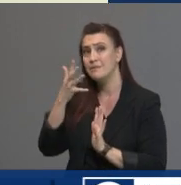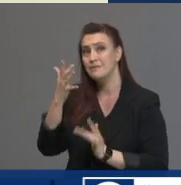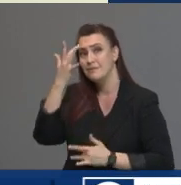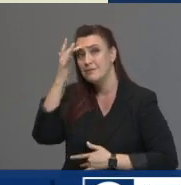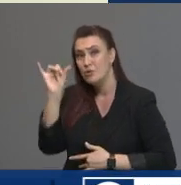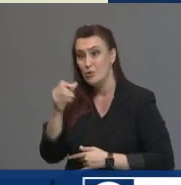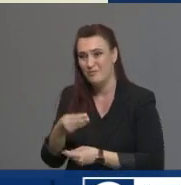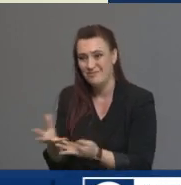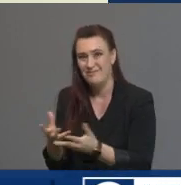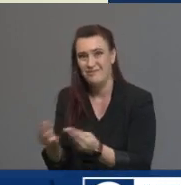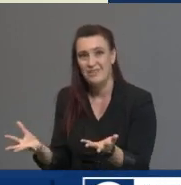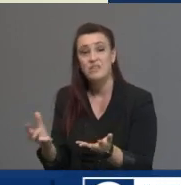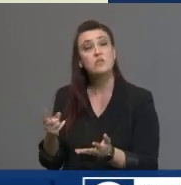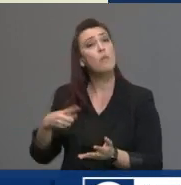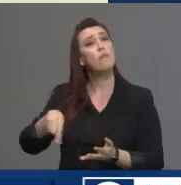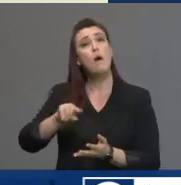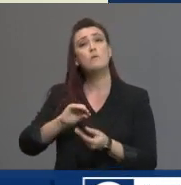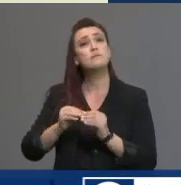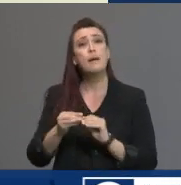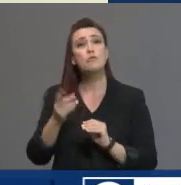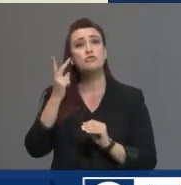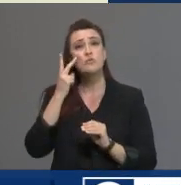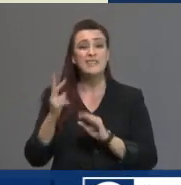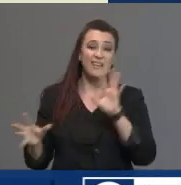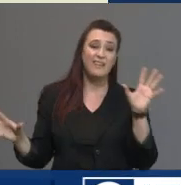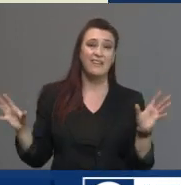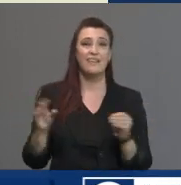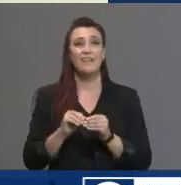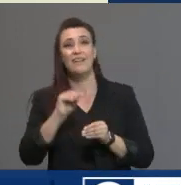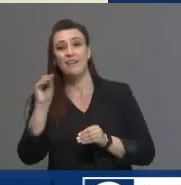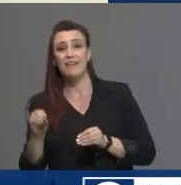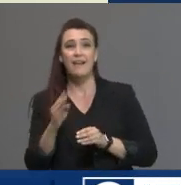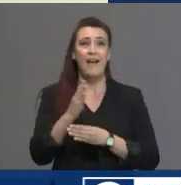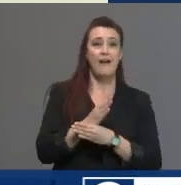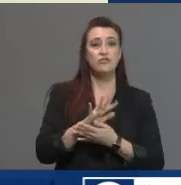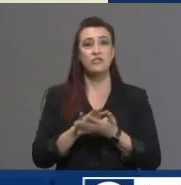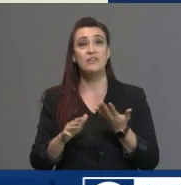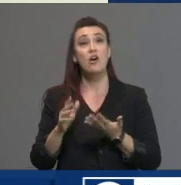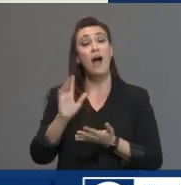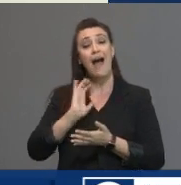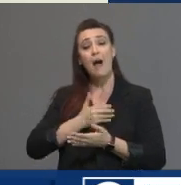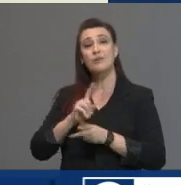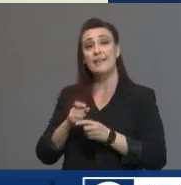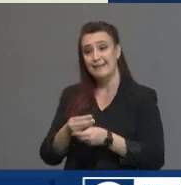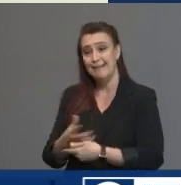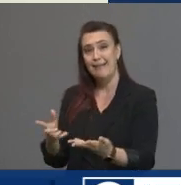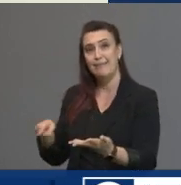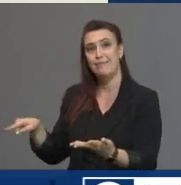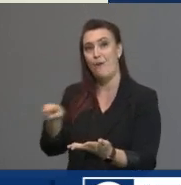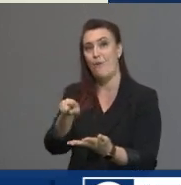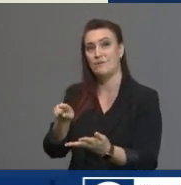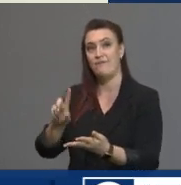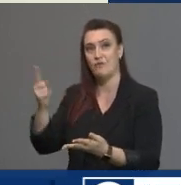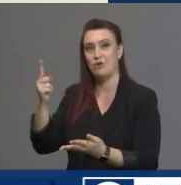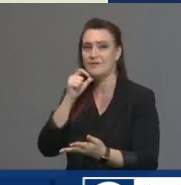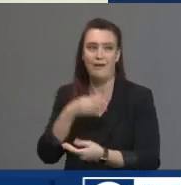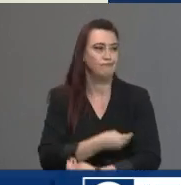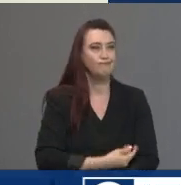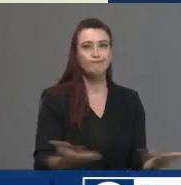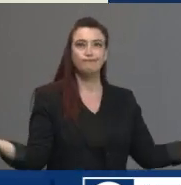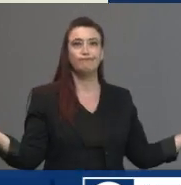numbers that are ever improving, our tests have been reserved for those people first, the people that would have the